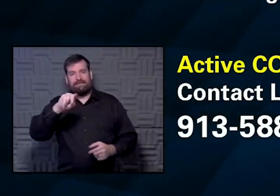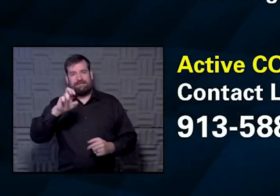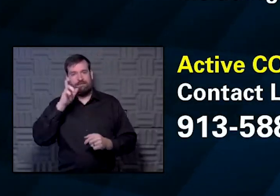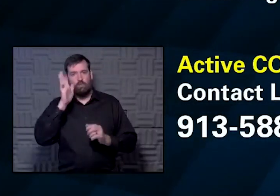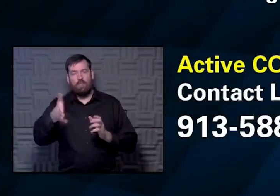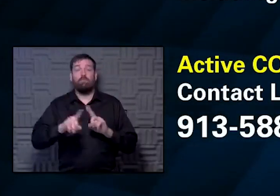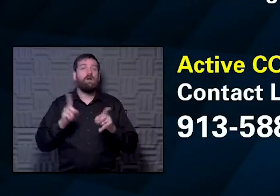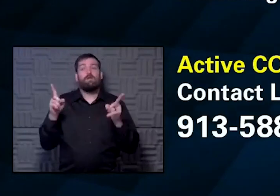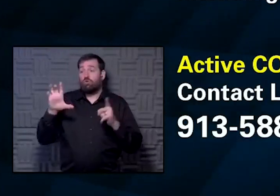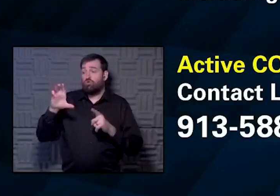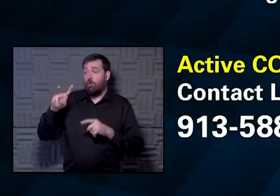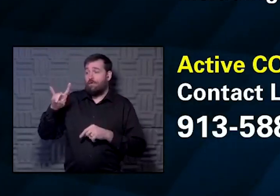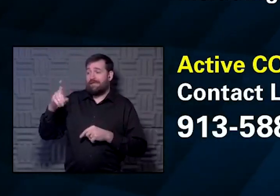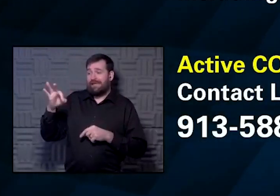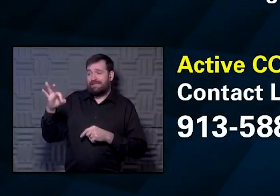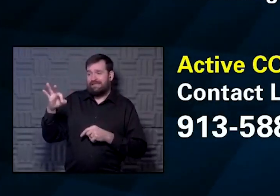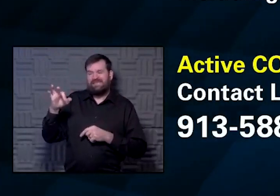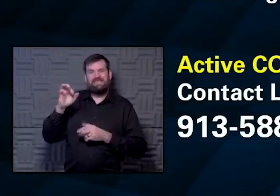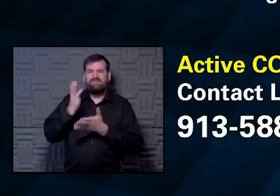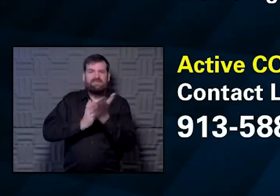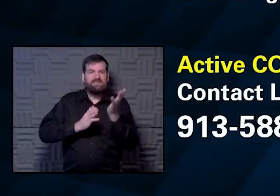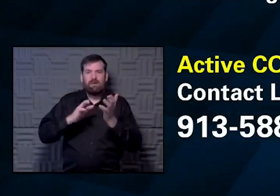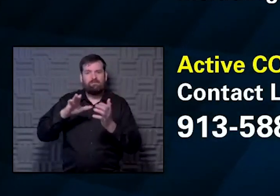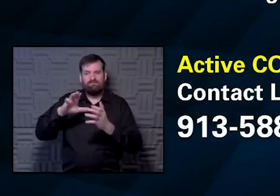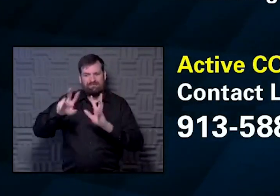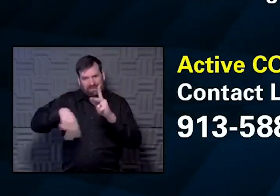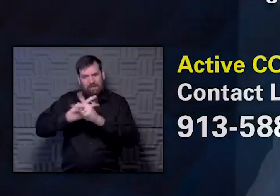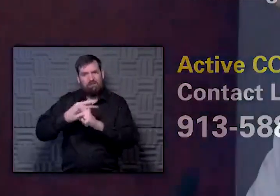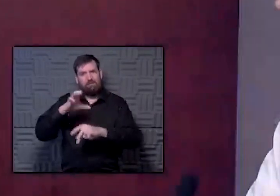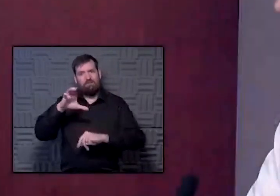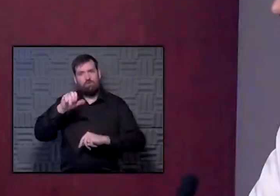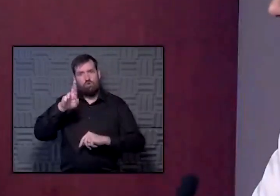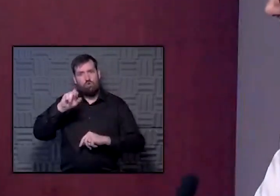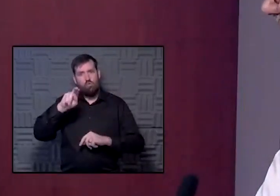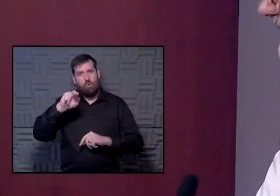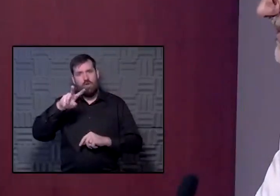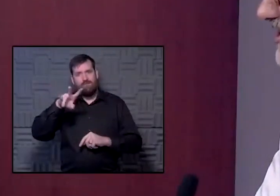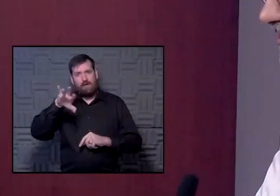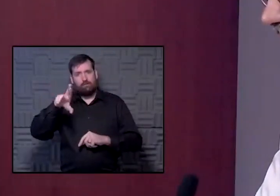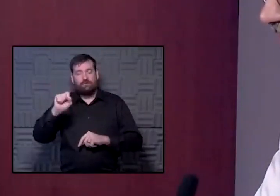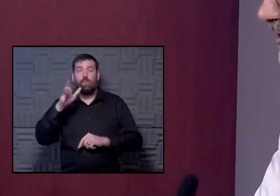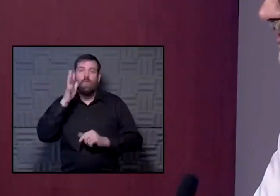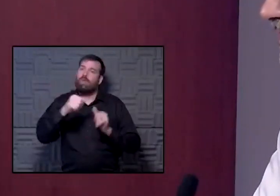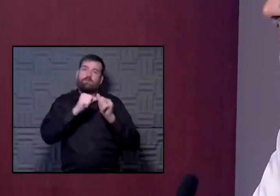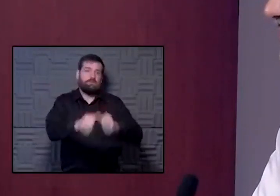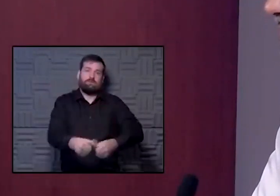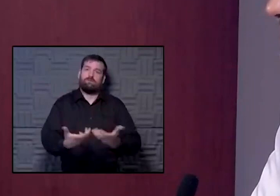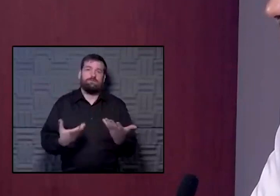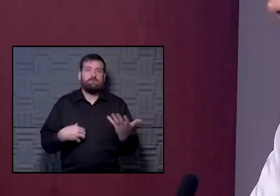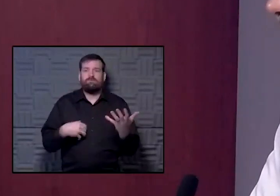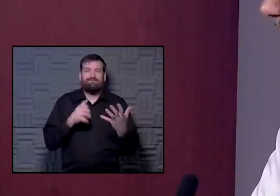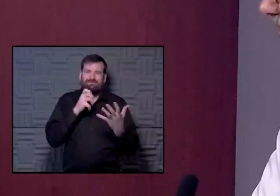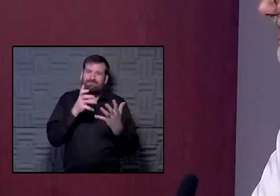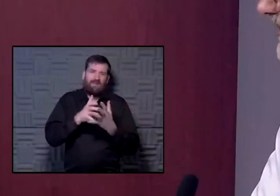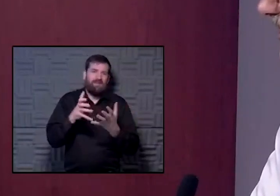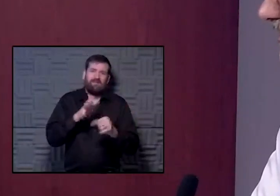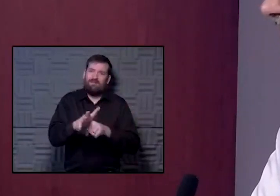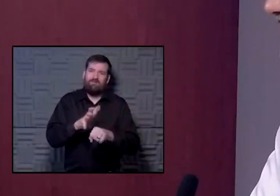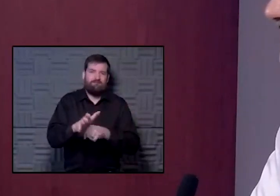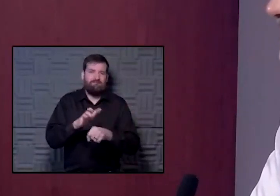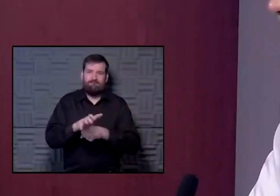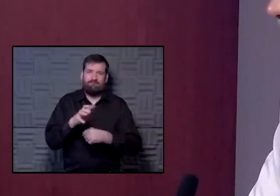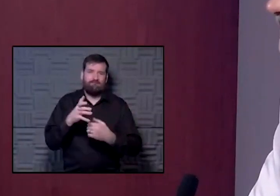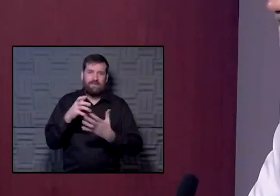going to have COVID-19 or some variant of coronavirus, and we need to have new treatments. We just have too few treatments available for these